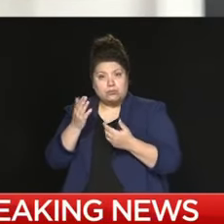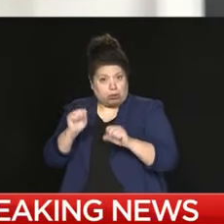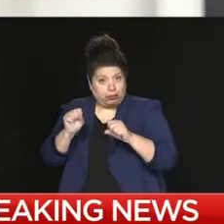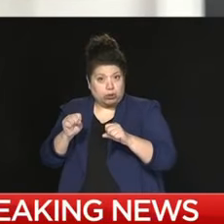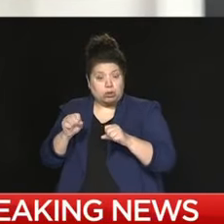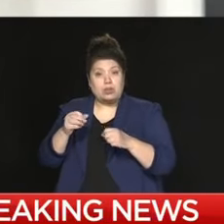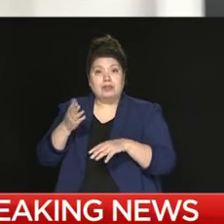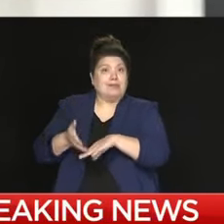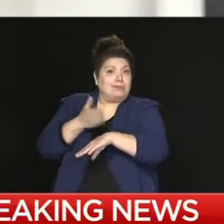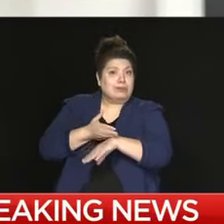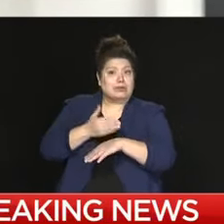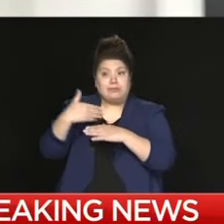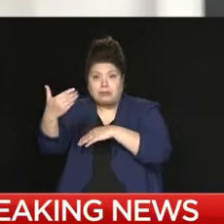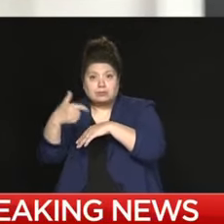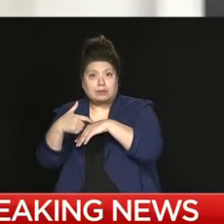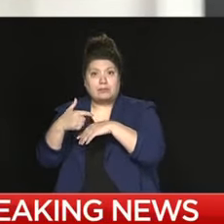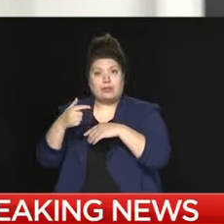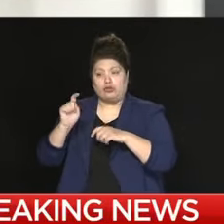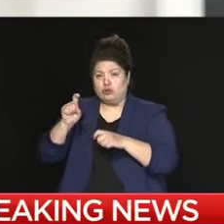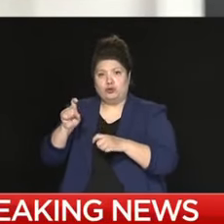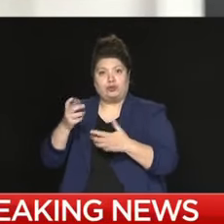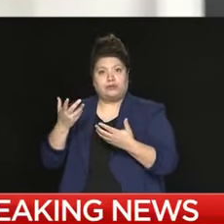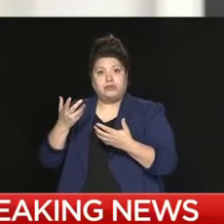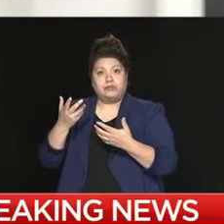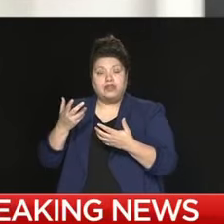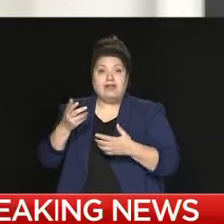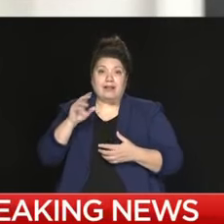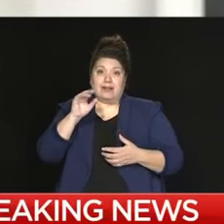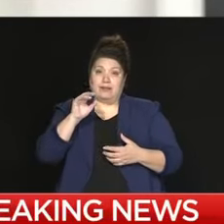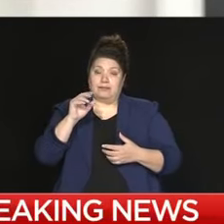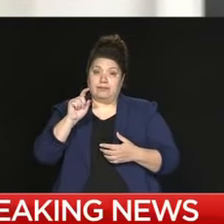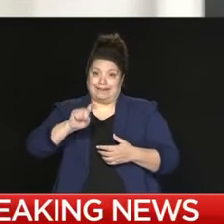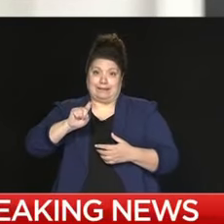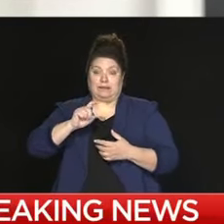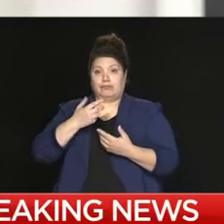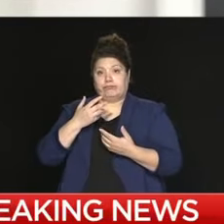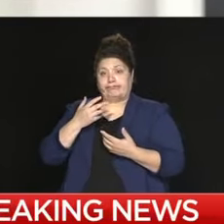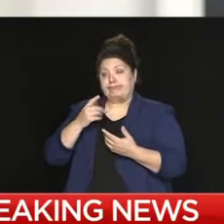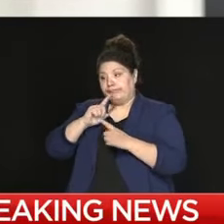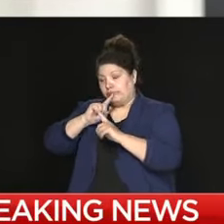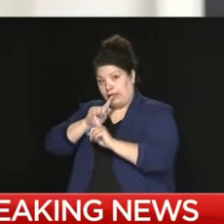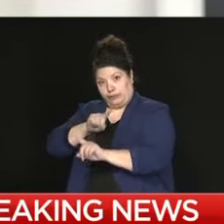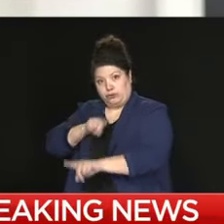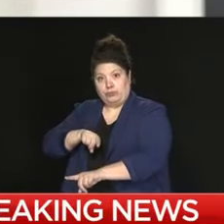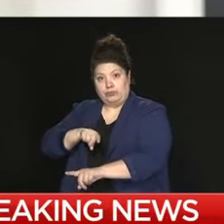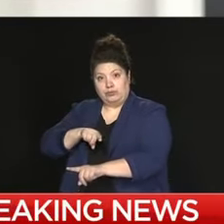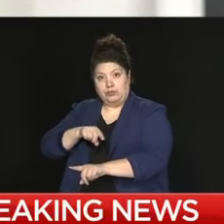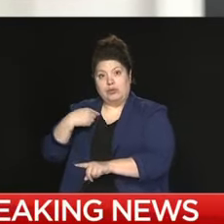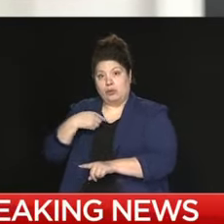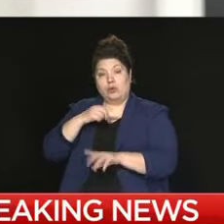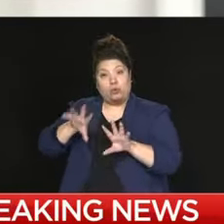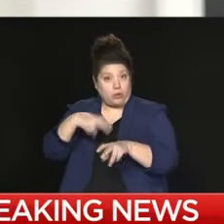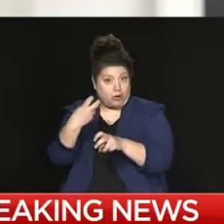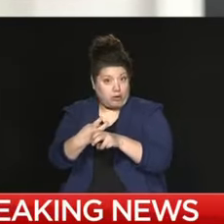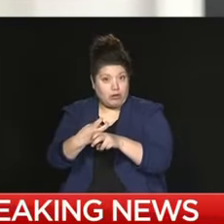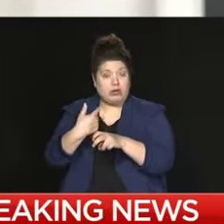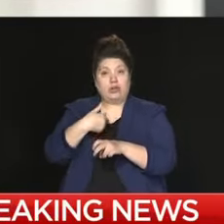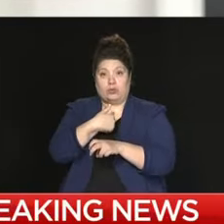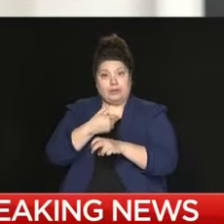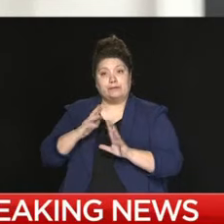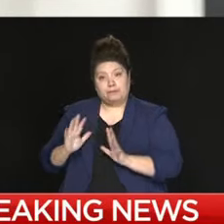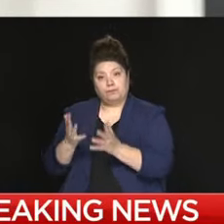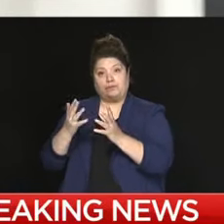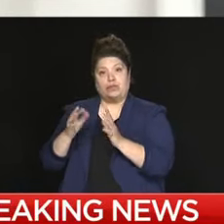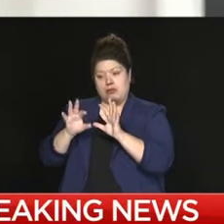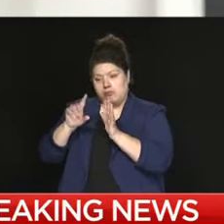happened differently or better. Those questions are things that we are going to need to answer, and we're going to work very hard to ensure that